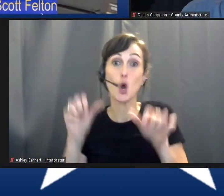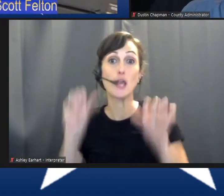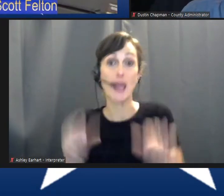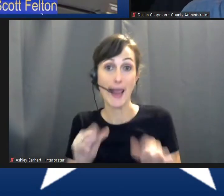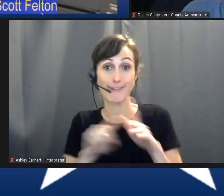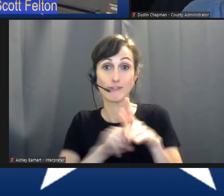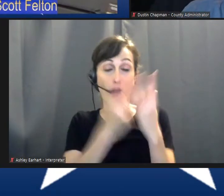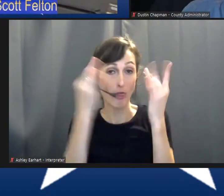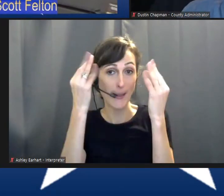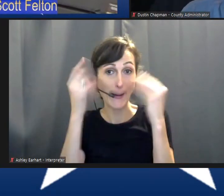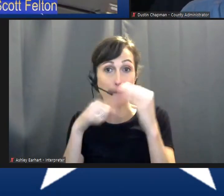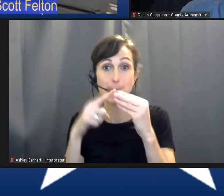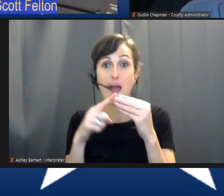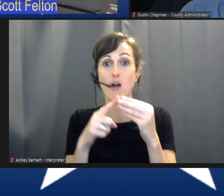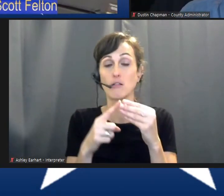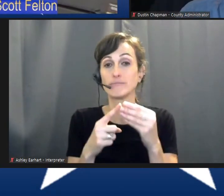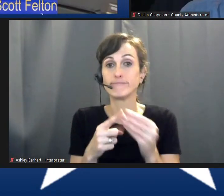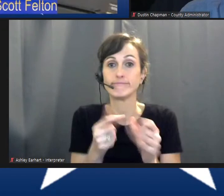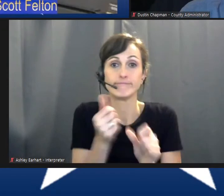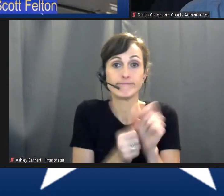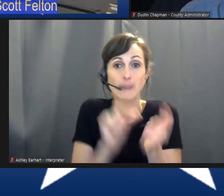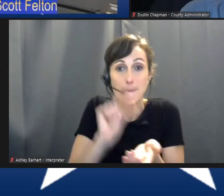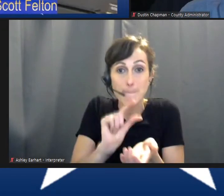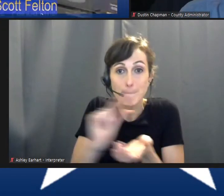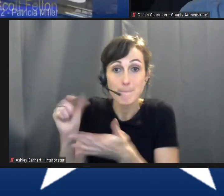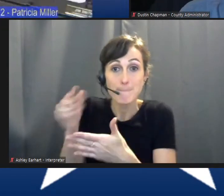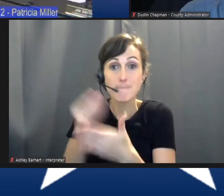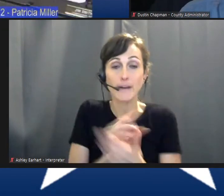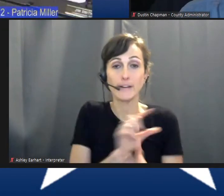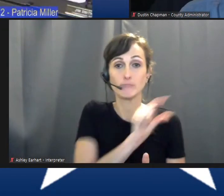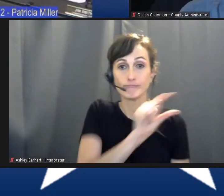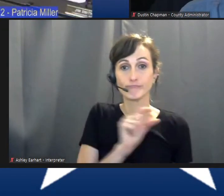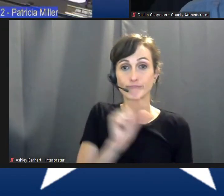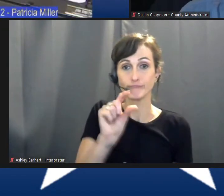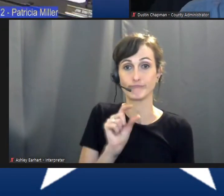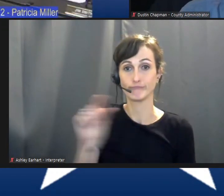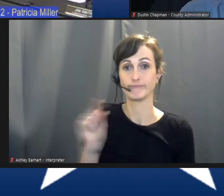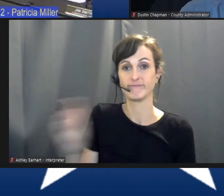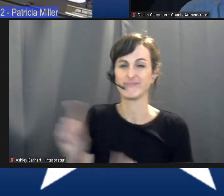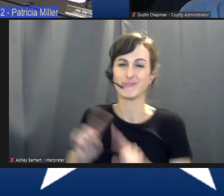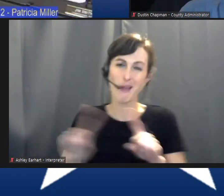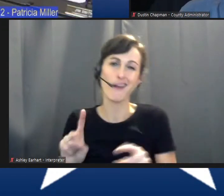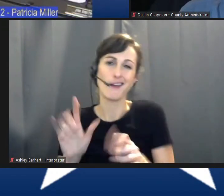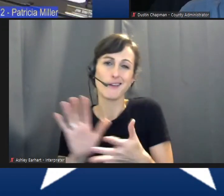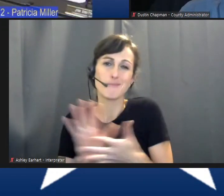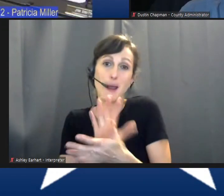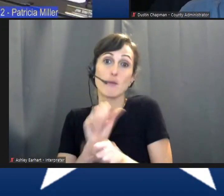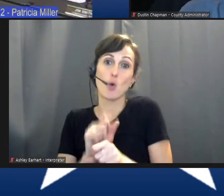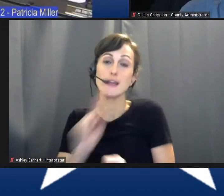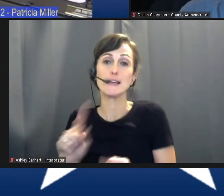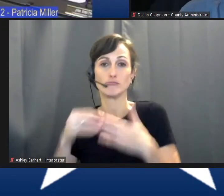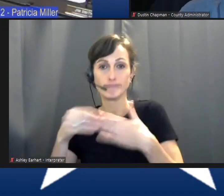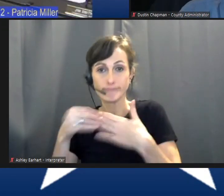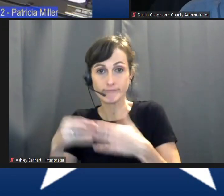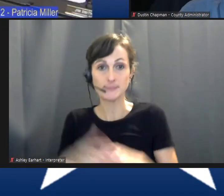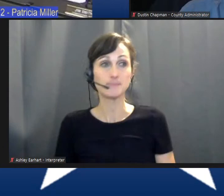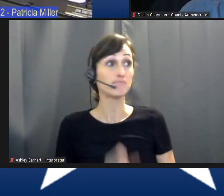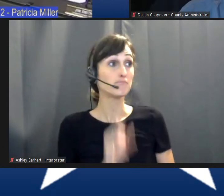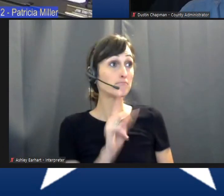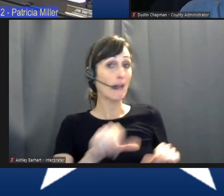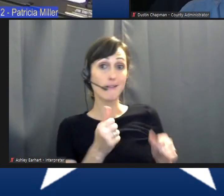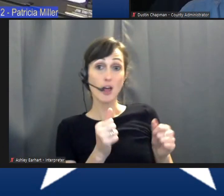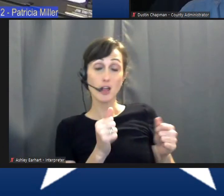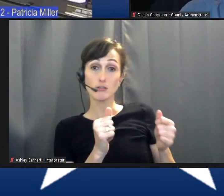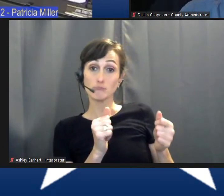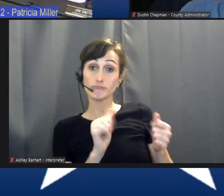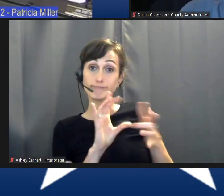it's a working document. Yeah. On that note, with the collaborations with large cities, I